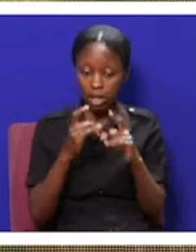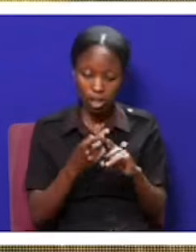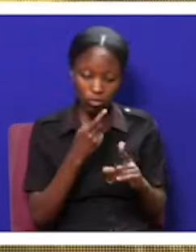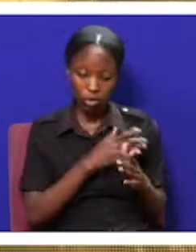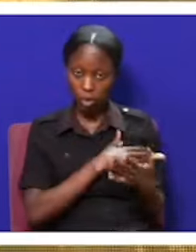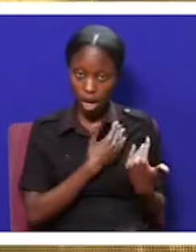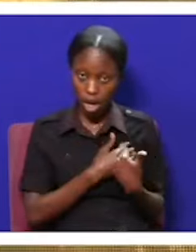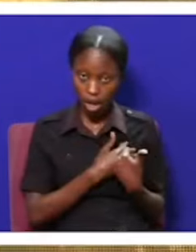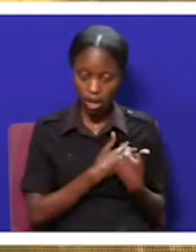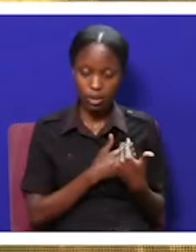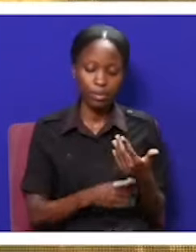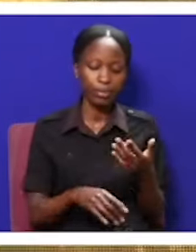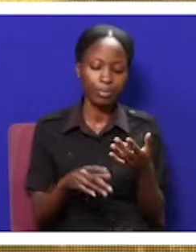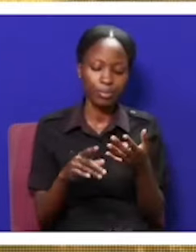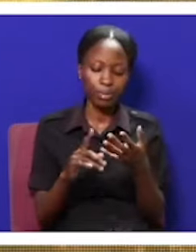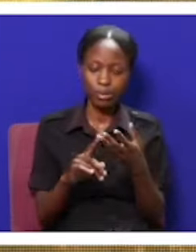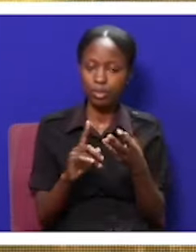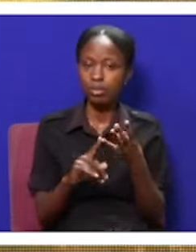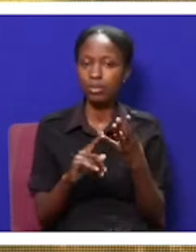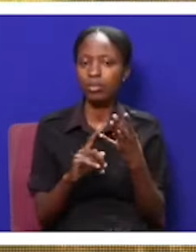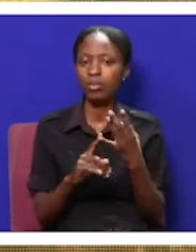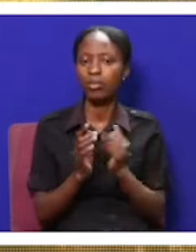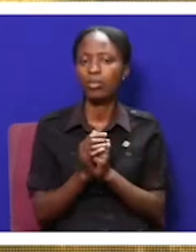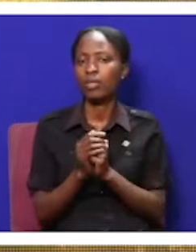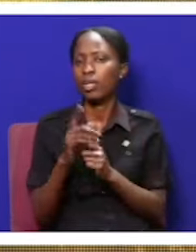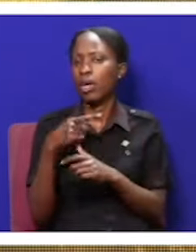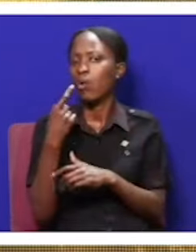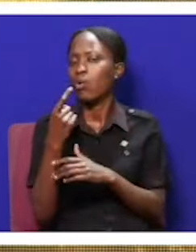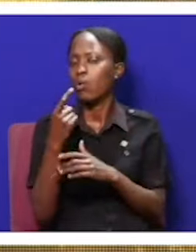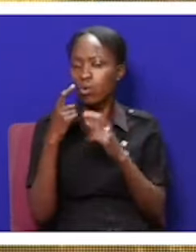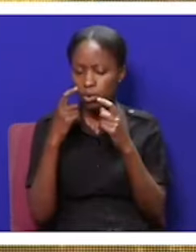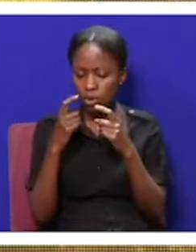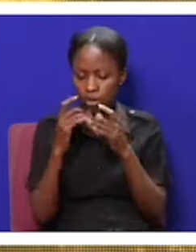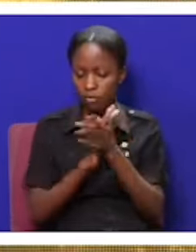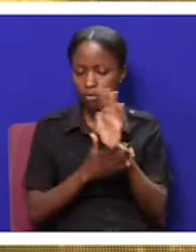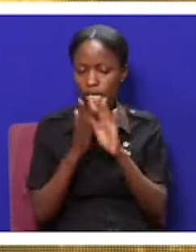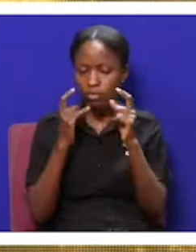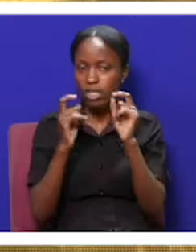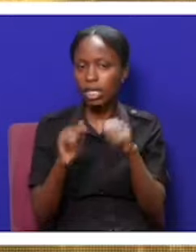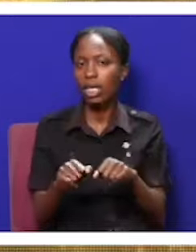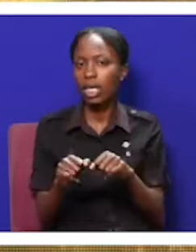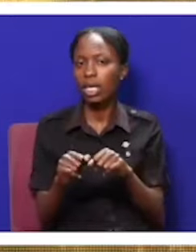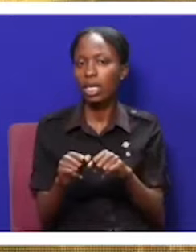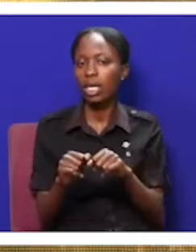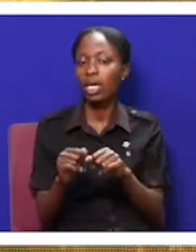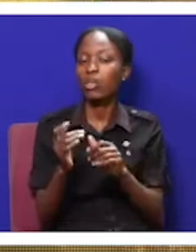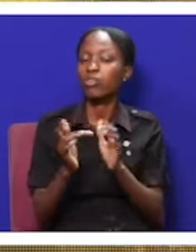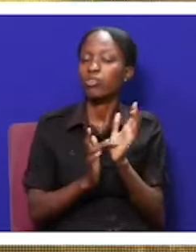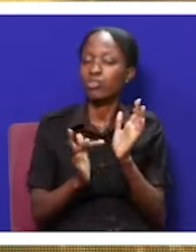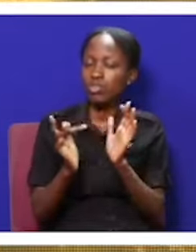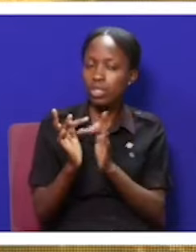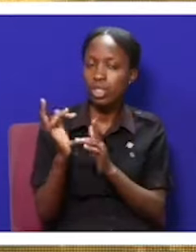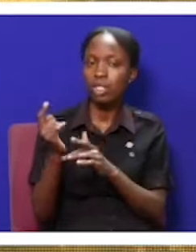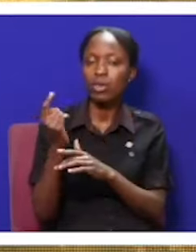the heart. And who is the only one who can forgive sin? Yes, Jesus is